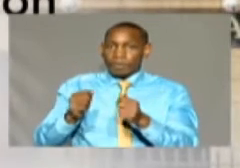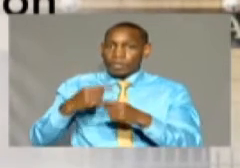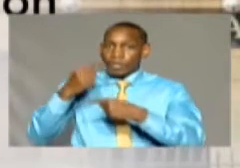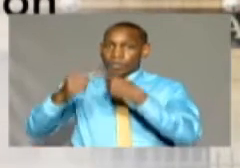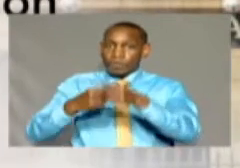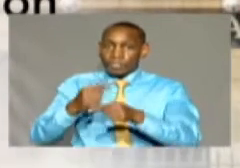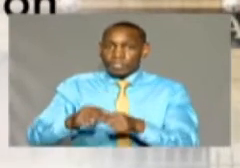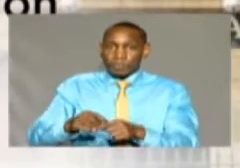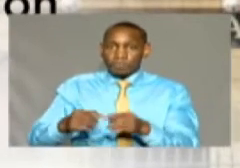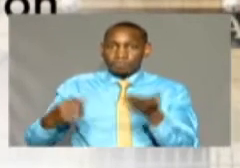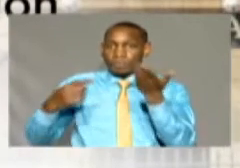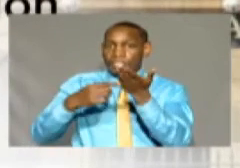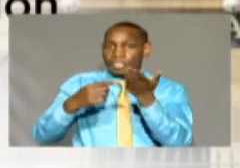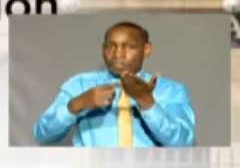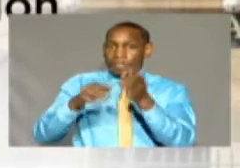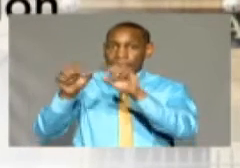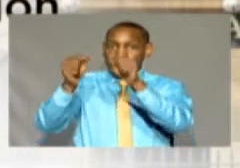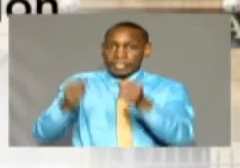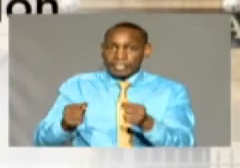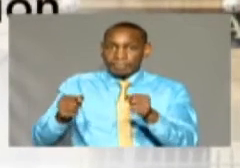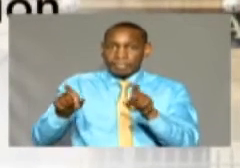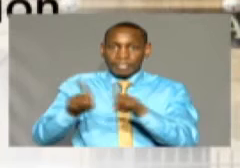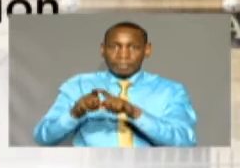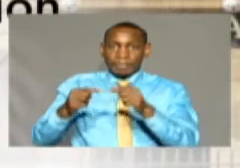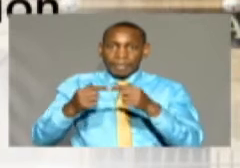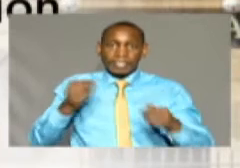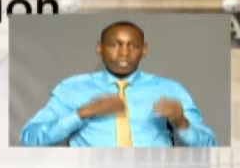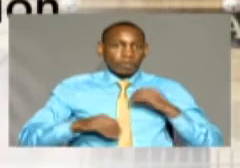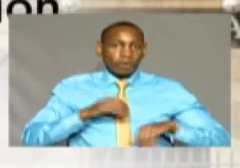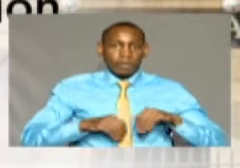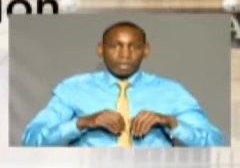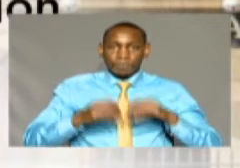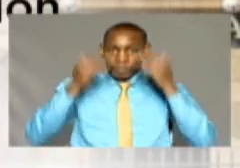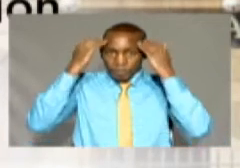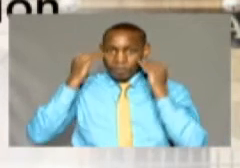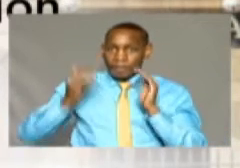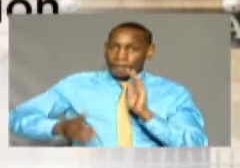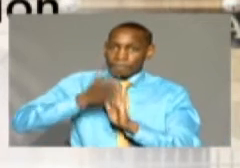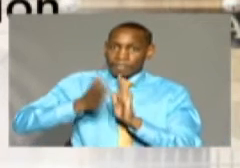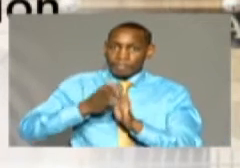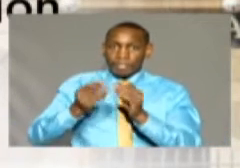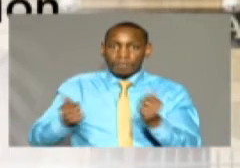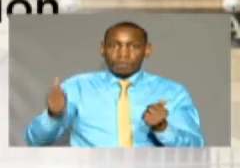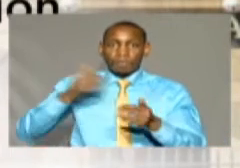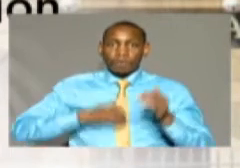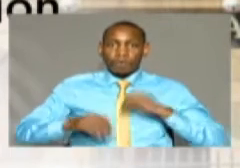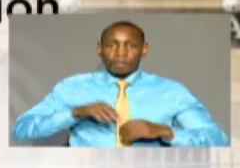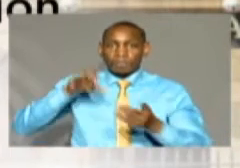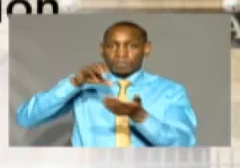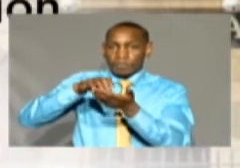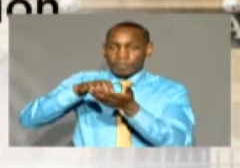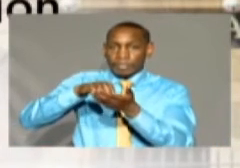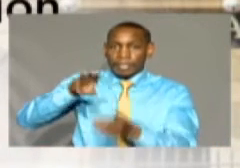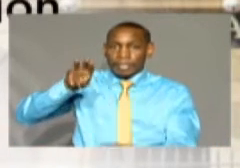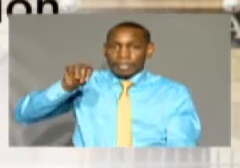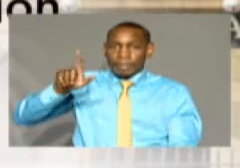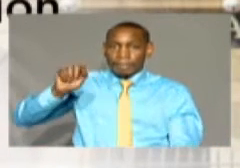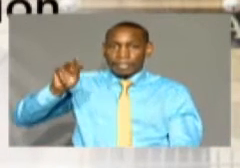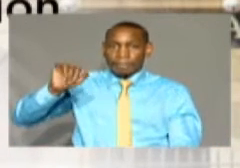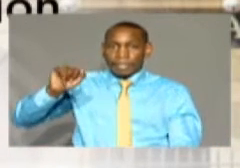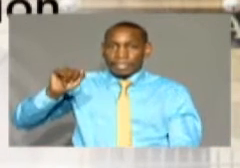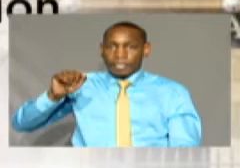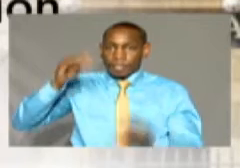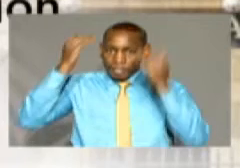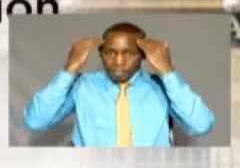its e-filing system or even automate anti-corruption courts to speed the corruption cases at the Milimani Law Courts. Additionally,